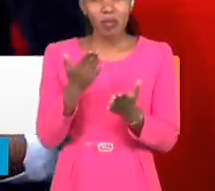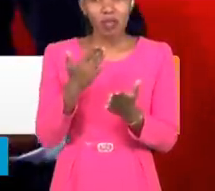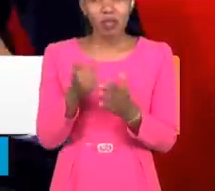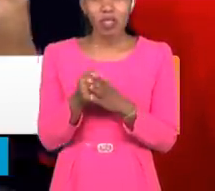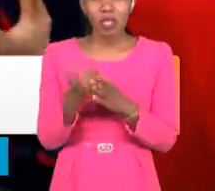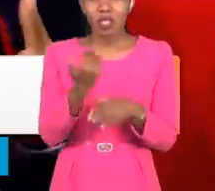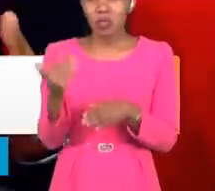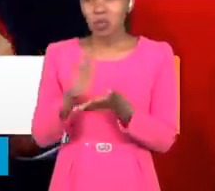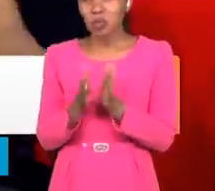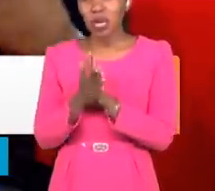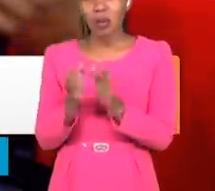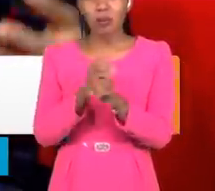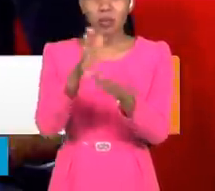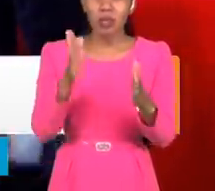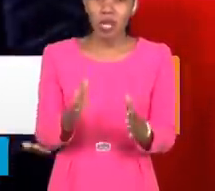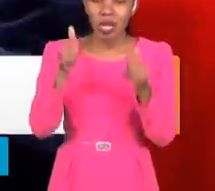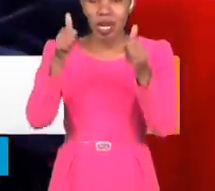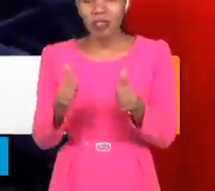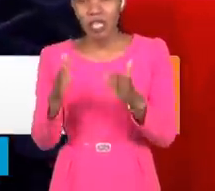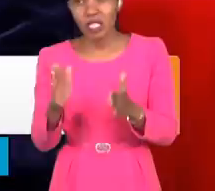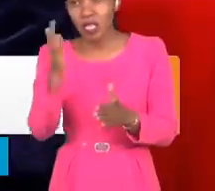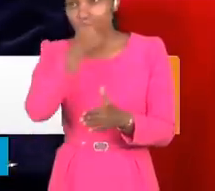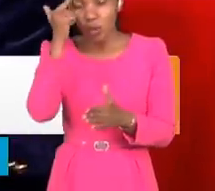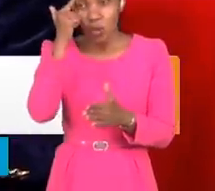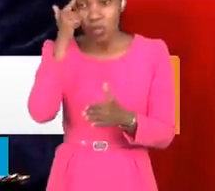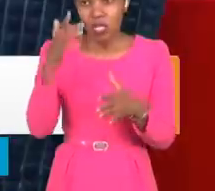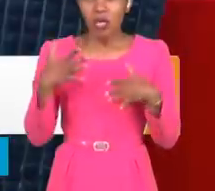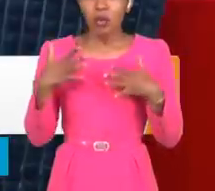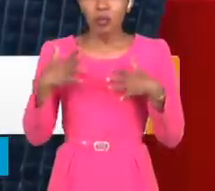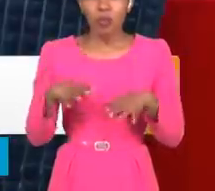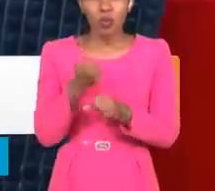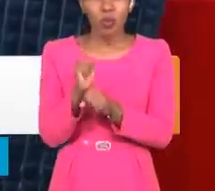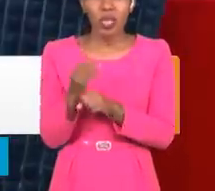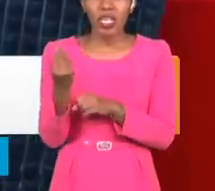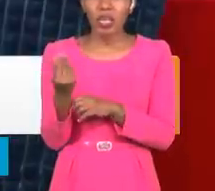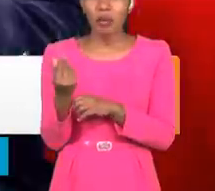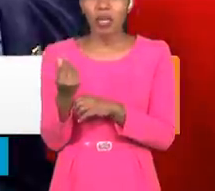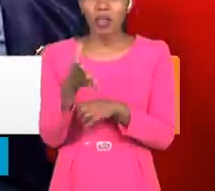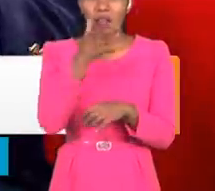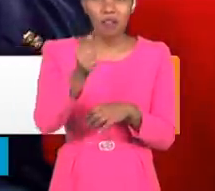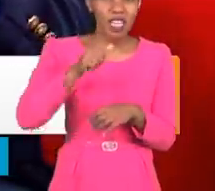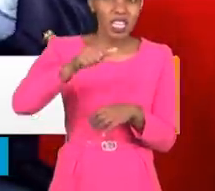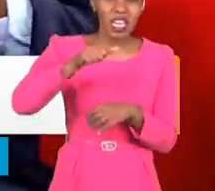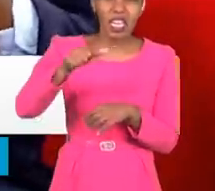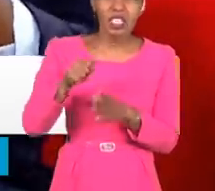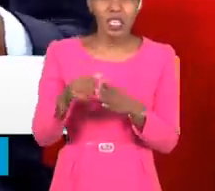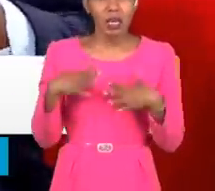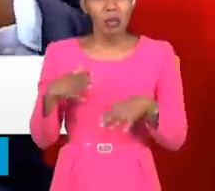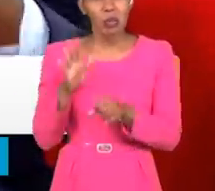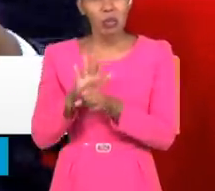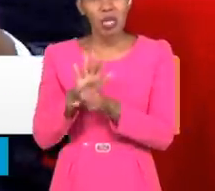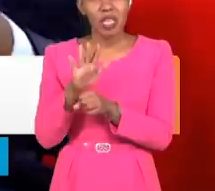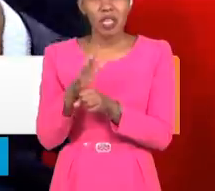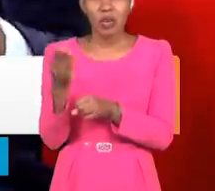to be influencers, to be advertisers? So many people are making 500 money. 500 likes. Yeah. So many people uh-huh are